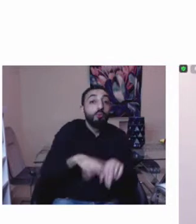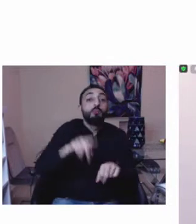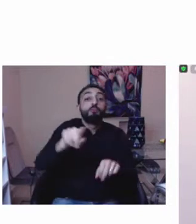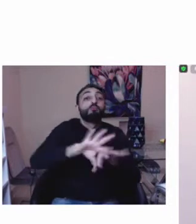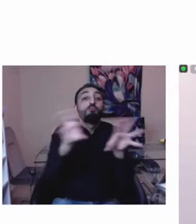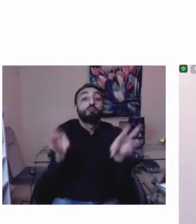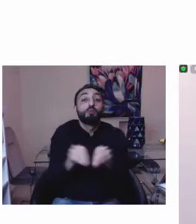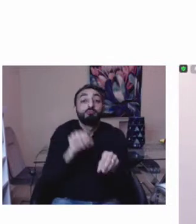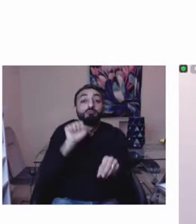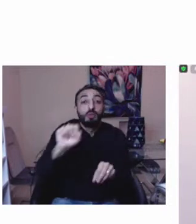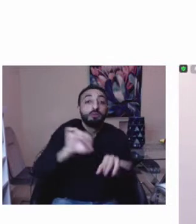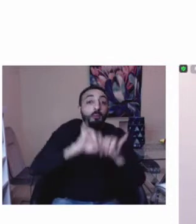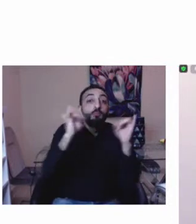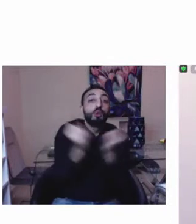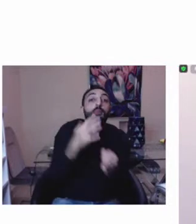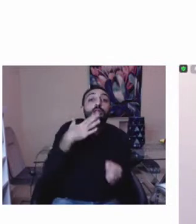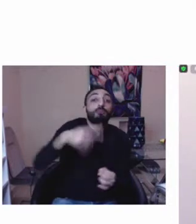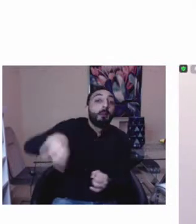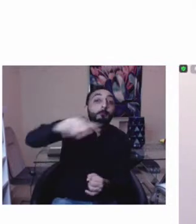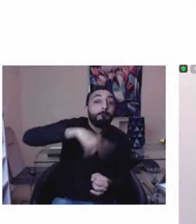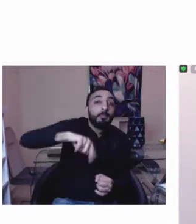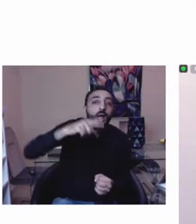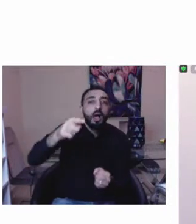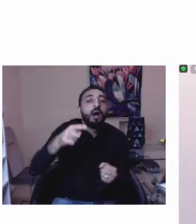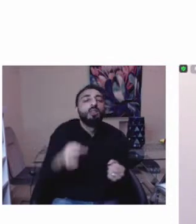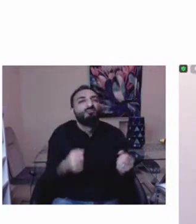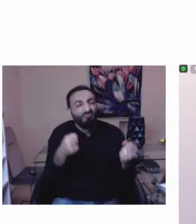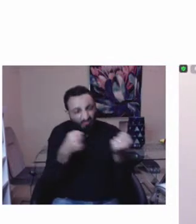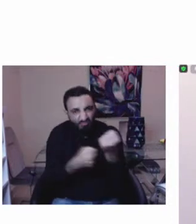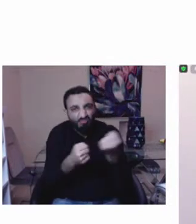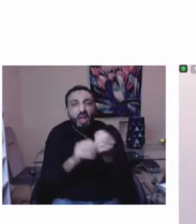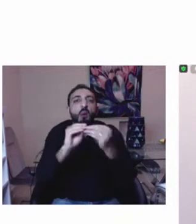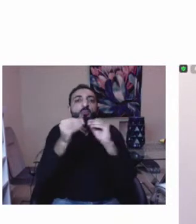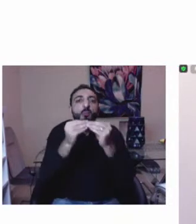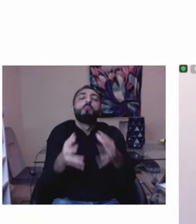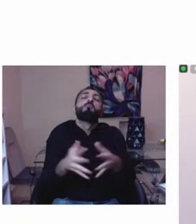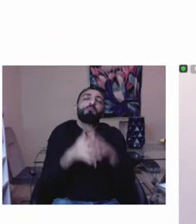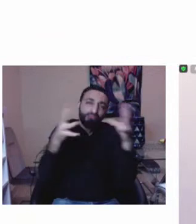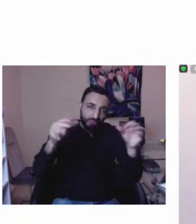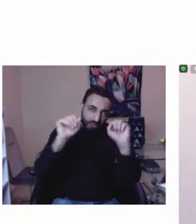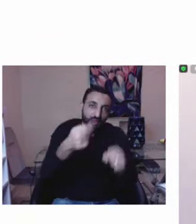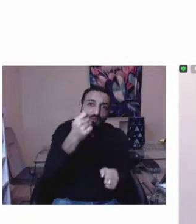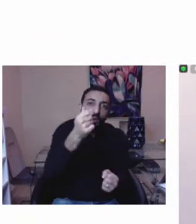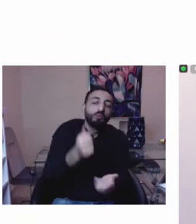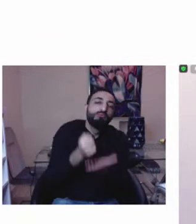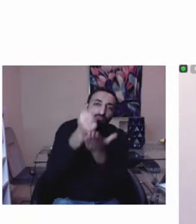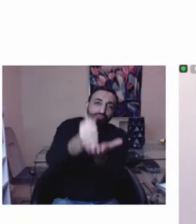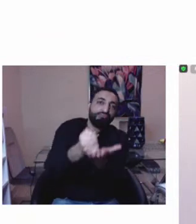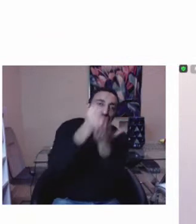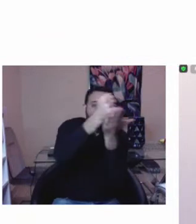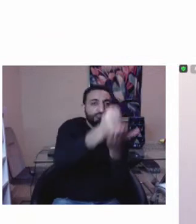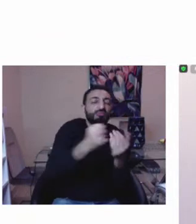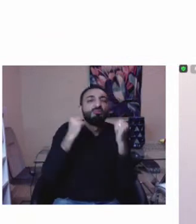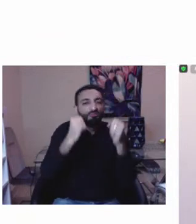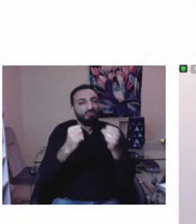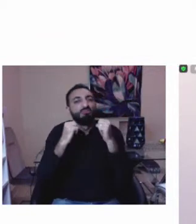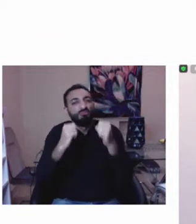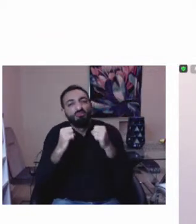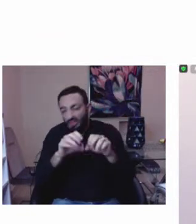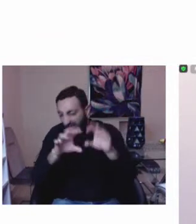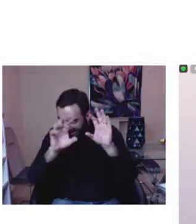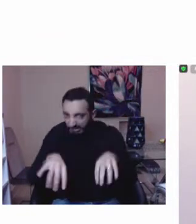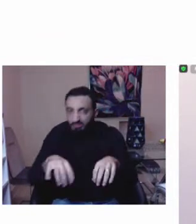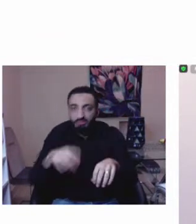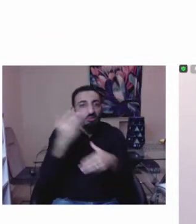receiving funding due to strict mechanisms created by governments to receive and access funds. For instance,